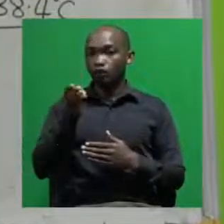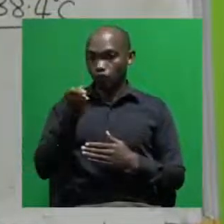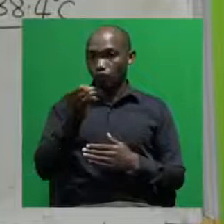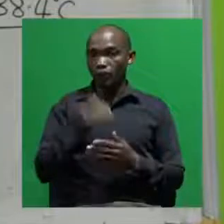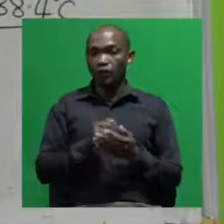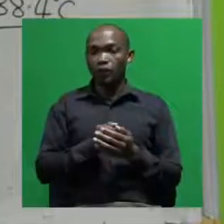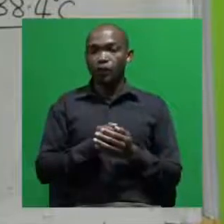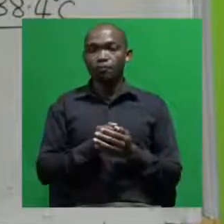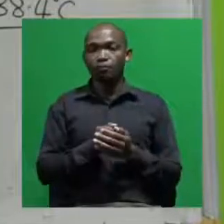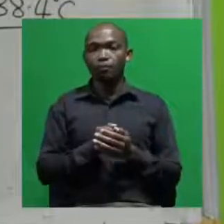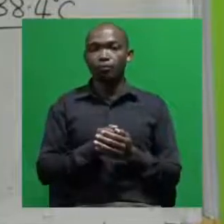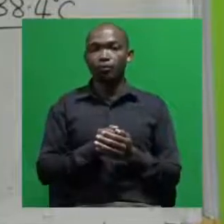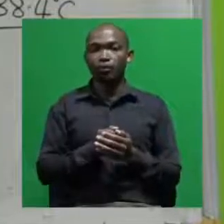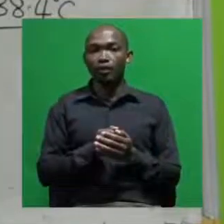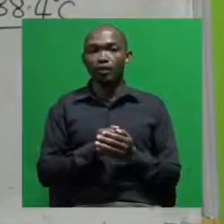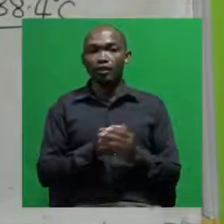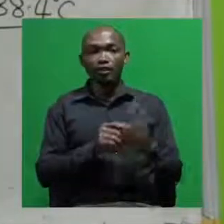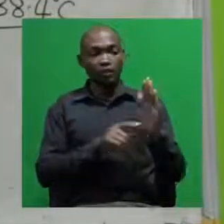by that